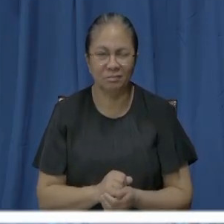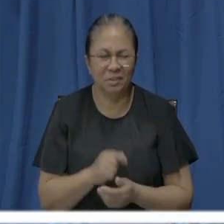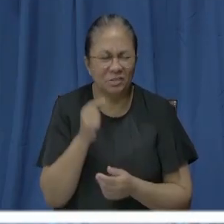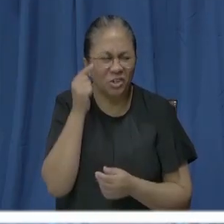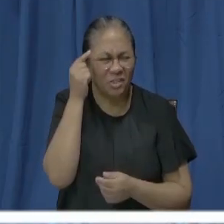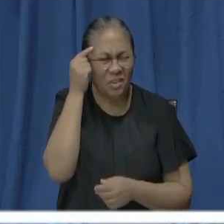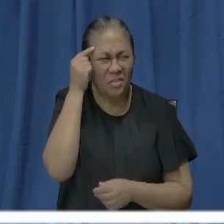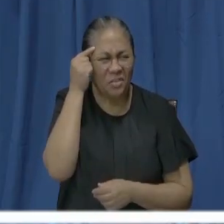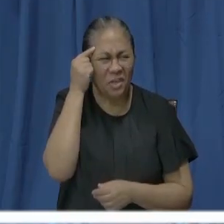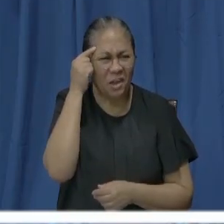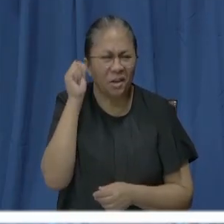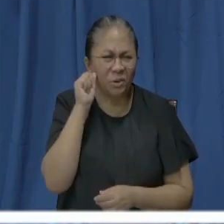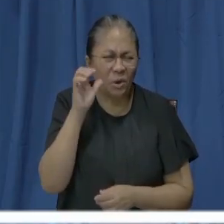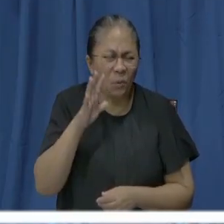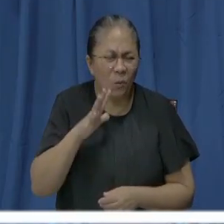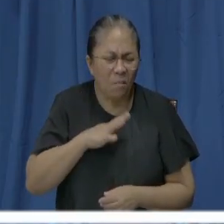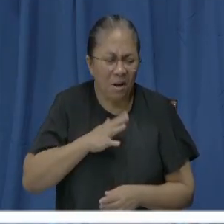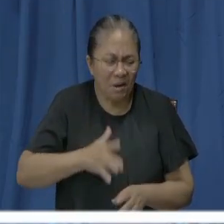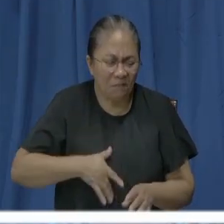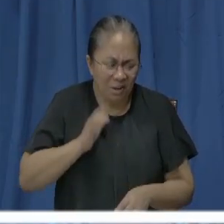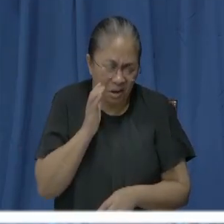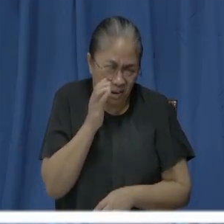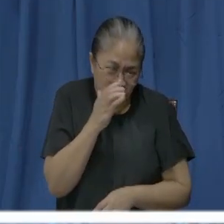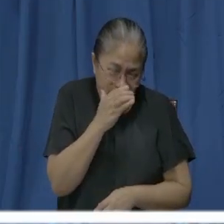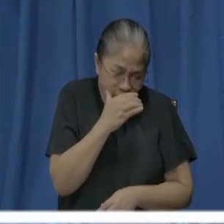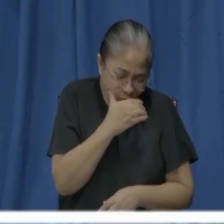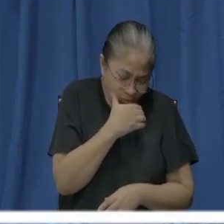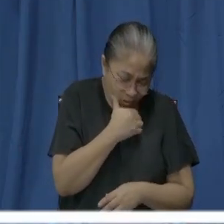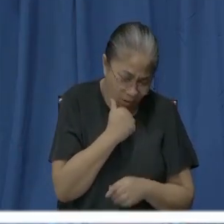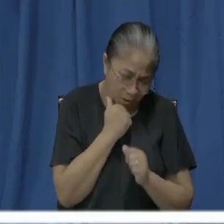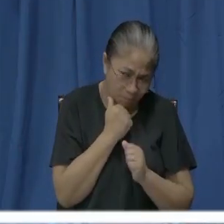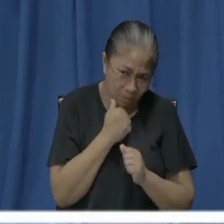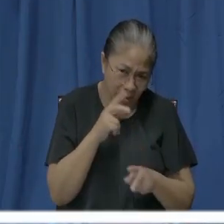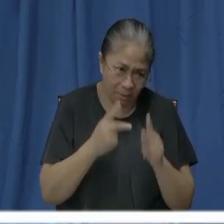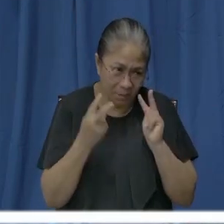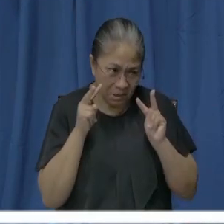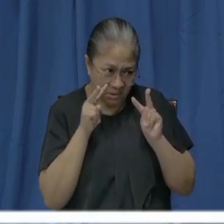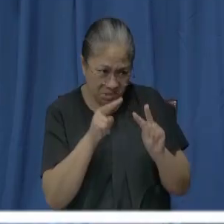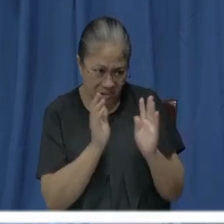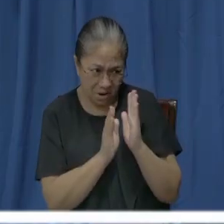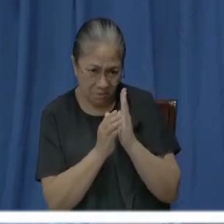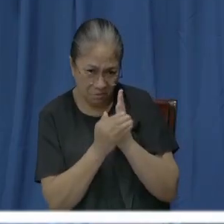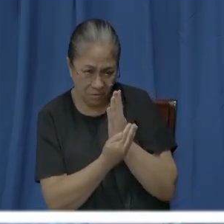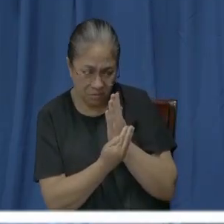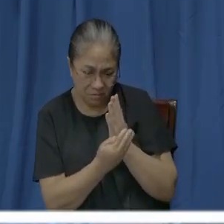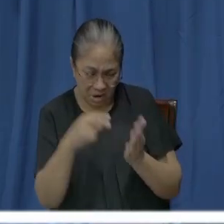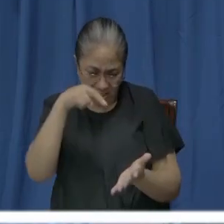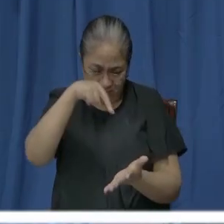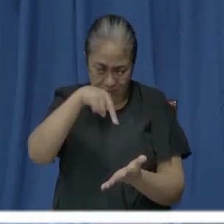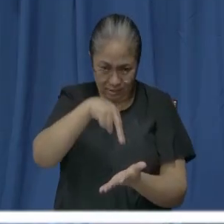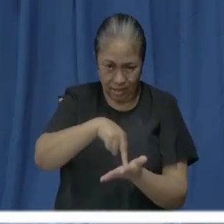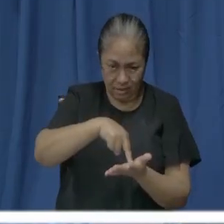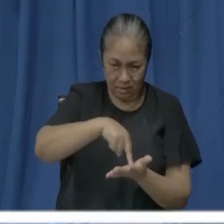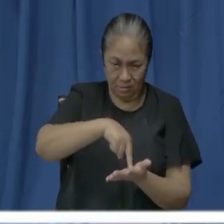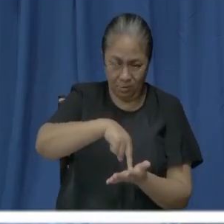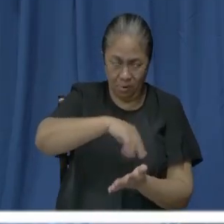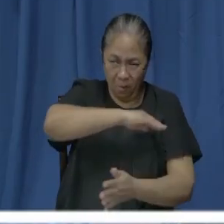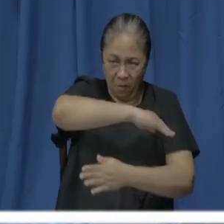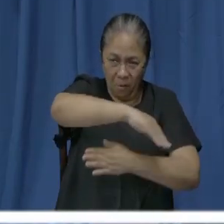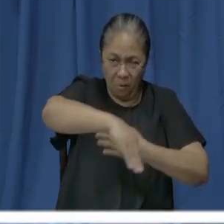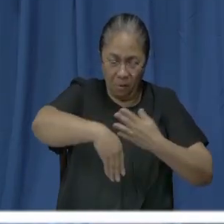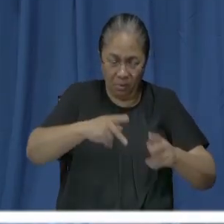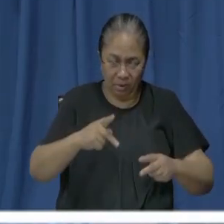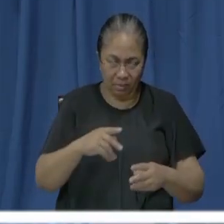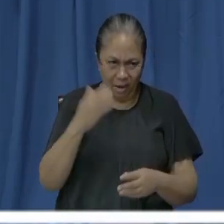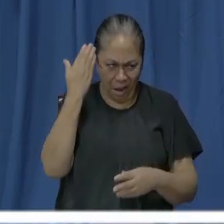think of the shame of this woman caught in the very act of committing adultery, standing up. Well, I don't know what she had on, but